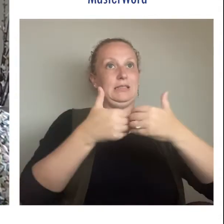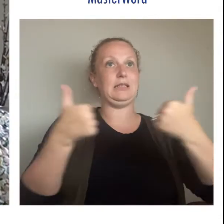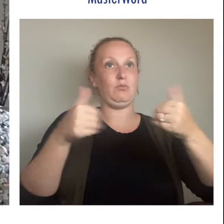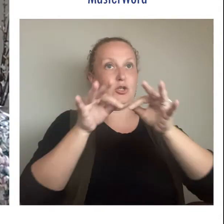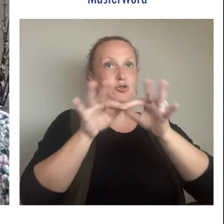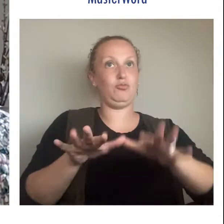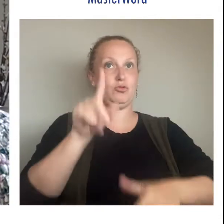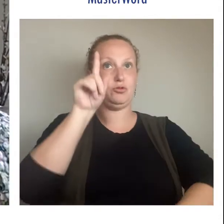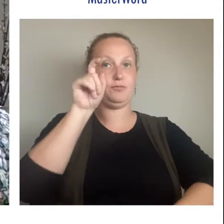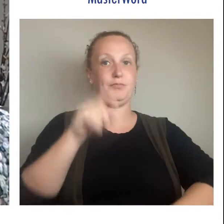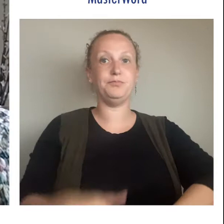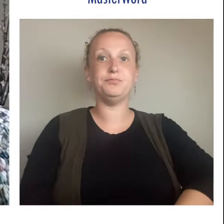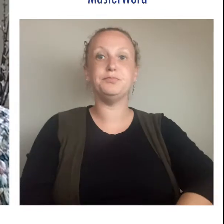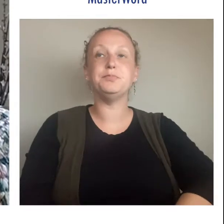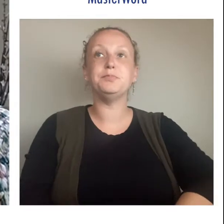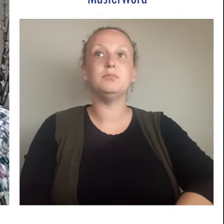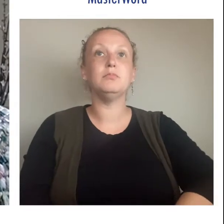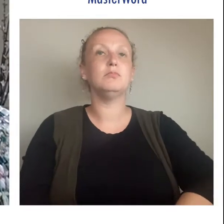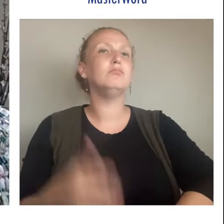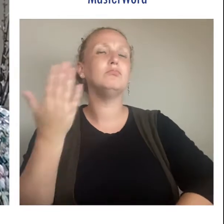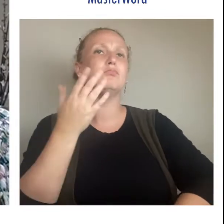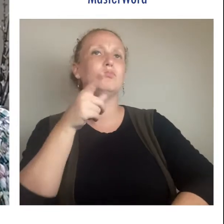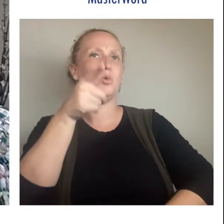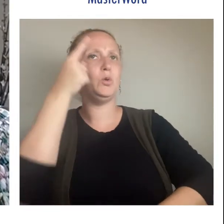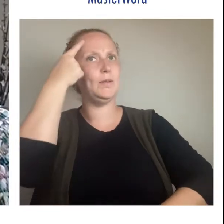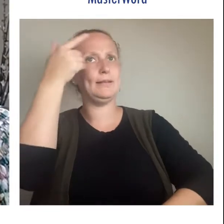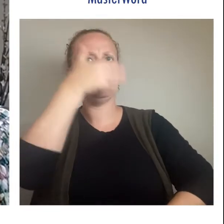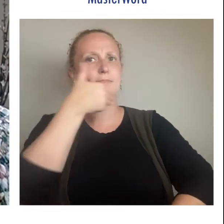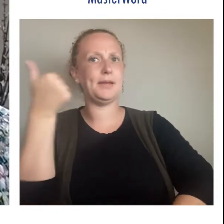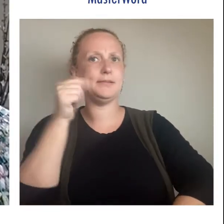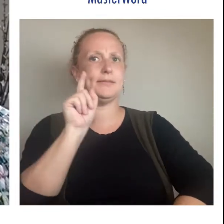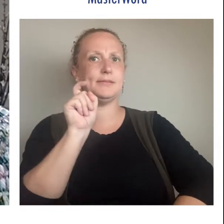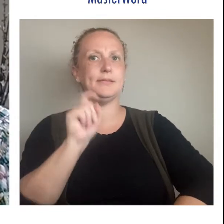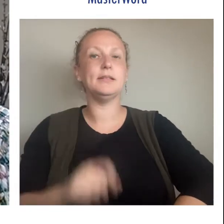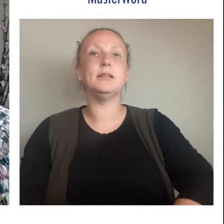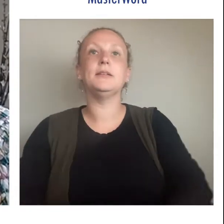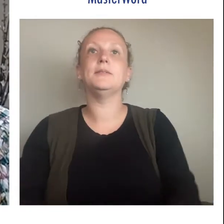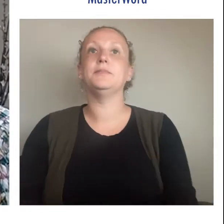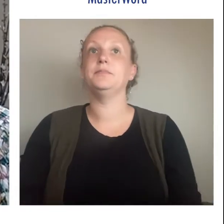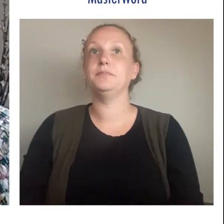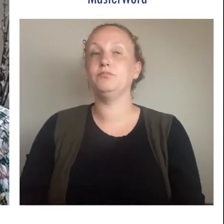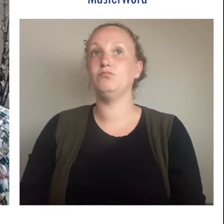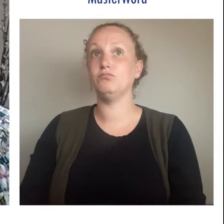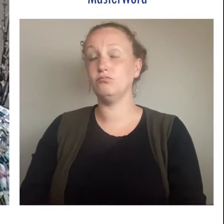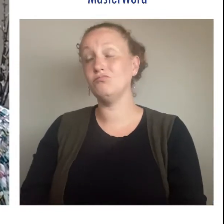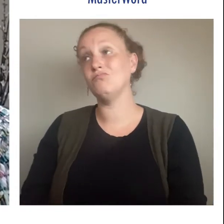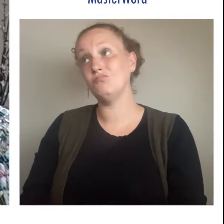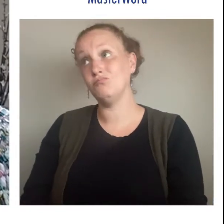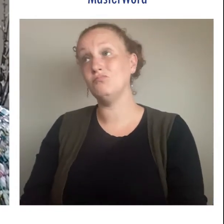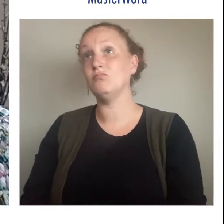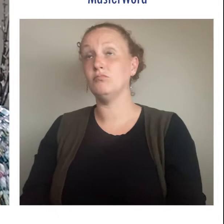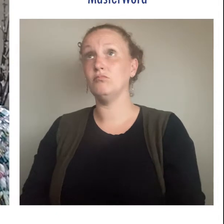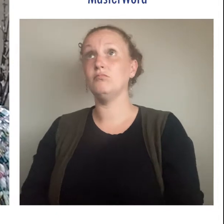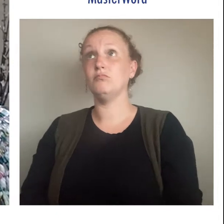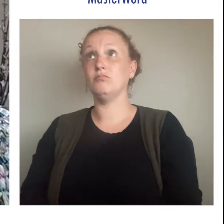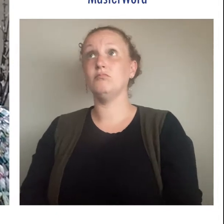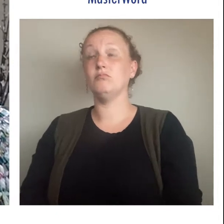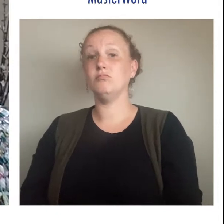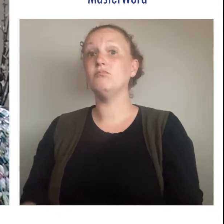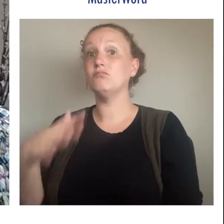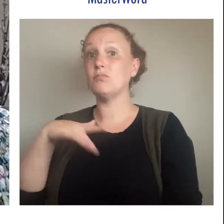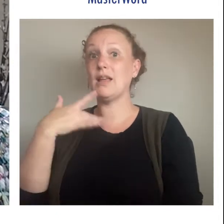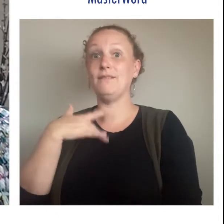other side of the courtroom setting? What do you think is best? Well, what I think would be